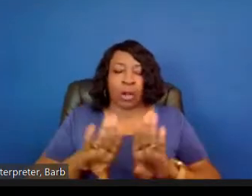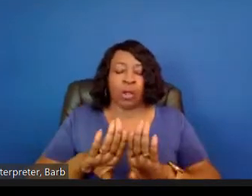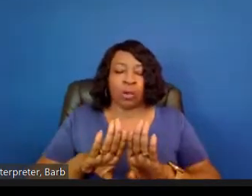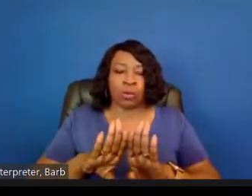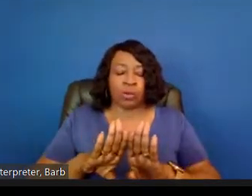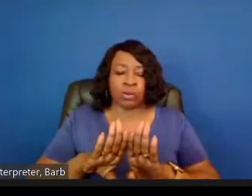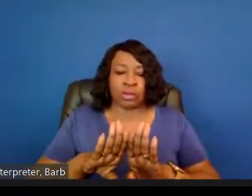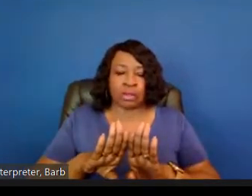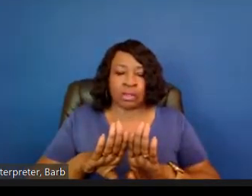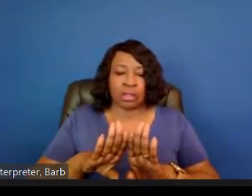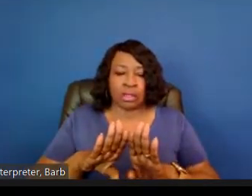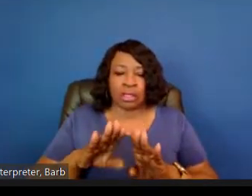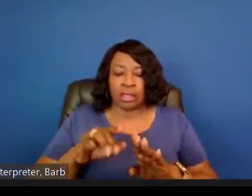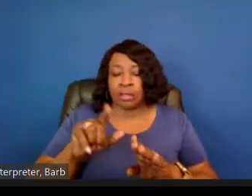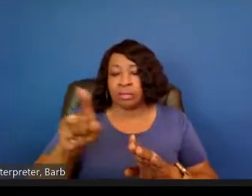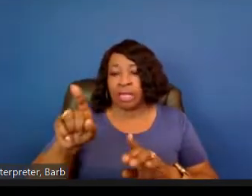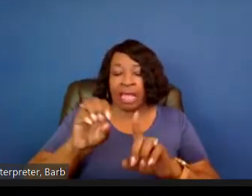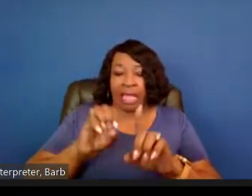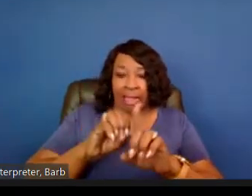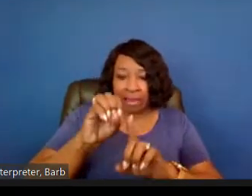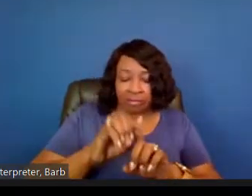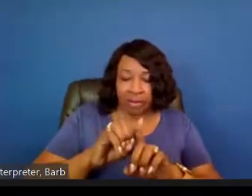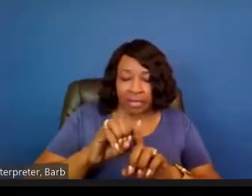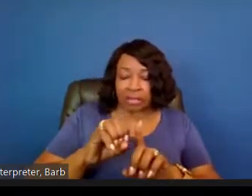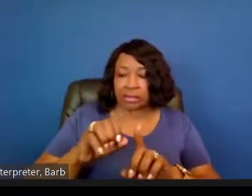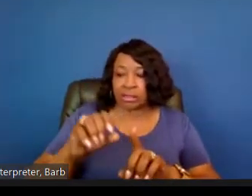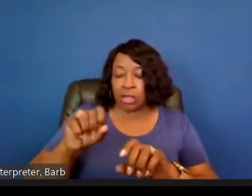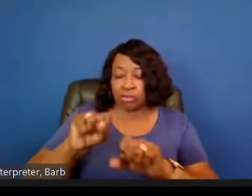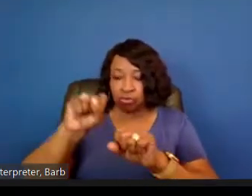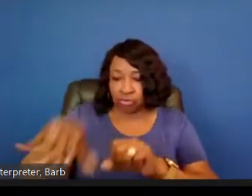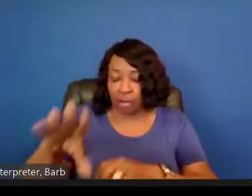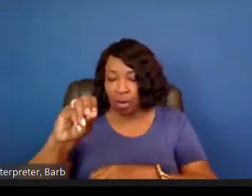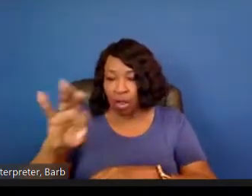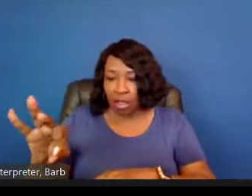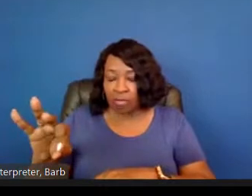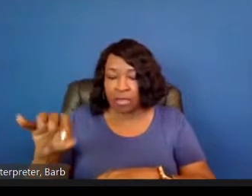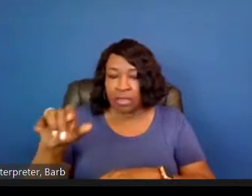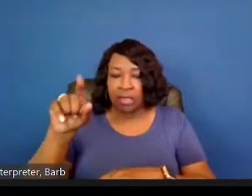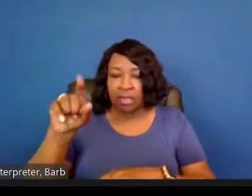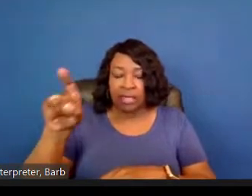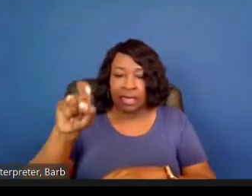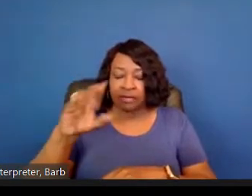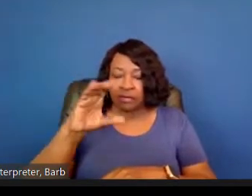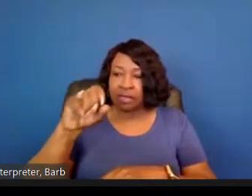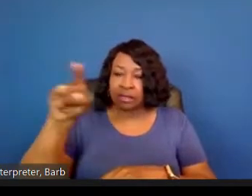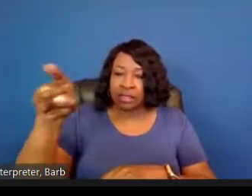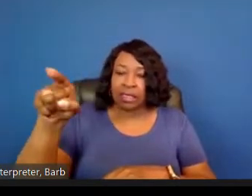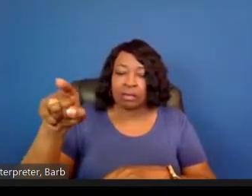elevated, drop-offs for the elevated station here. Those would need to be at Clark Lake or Washington Wabash.